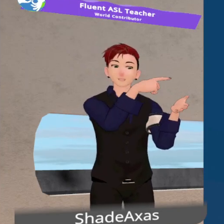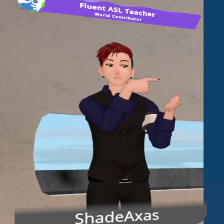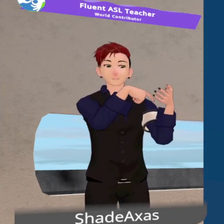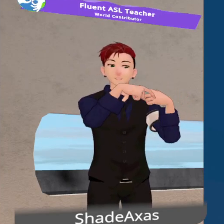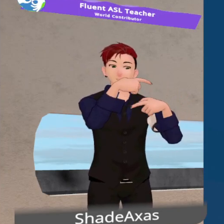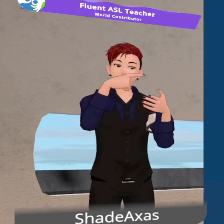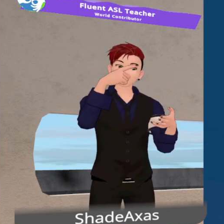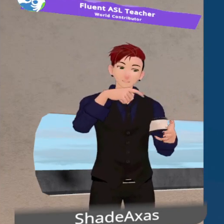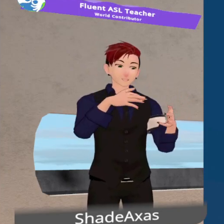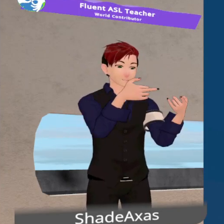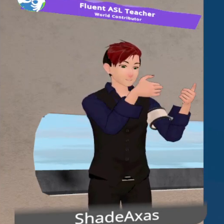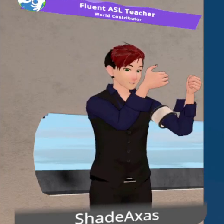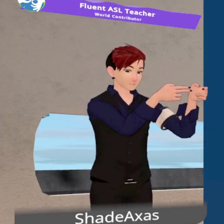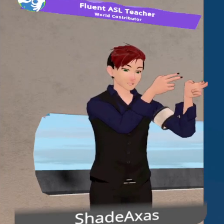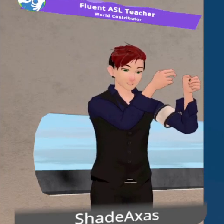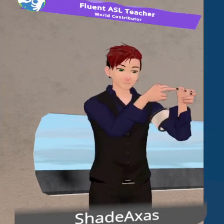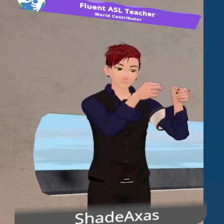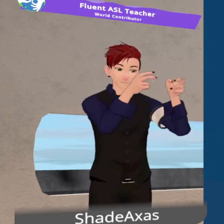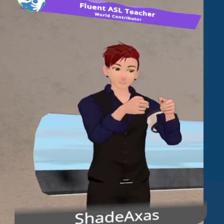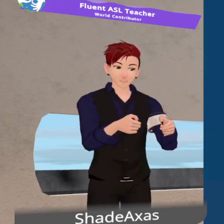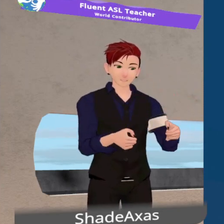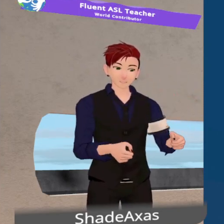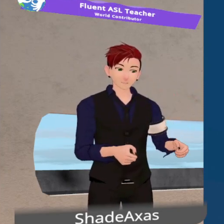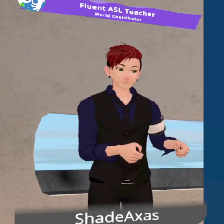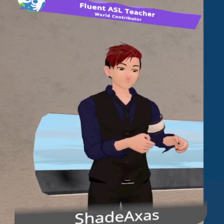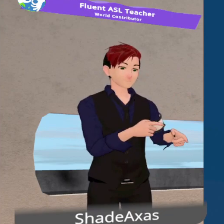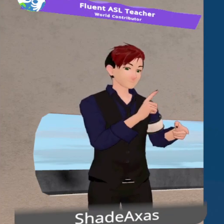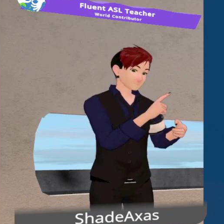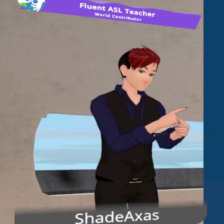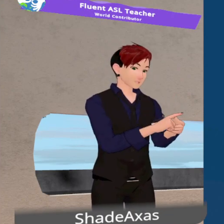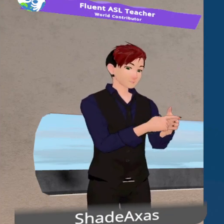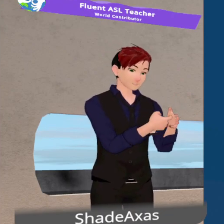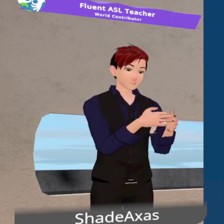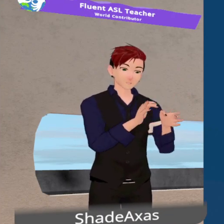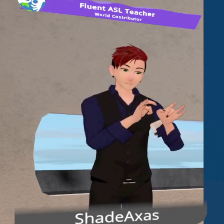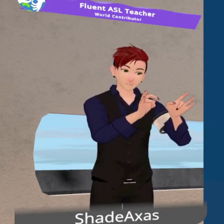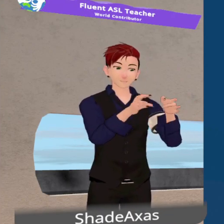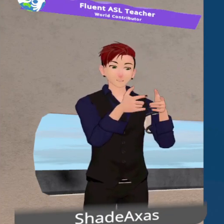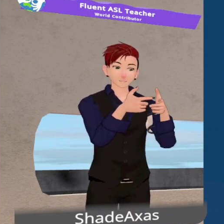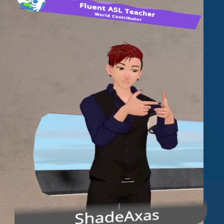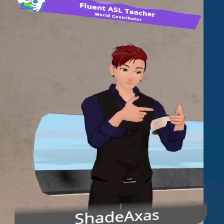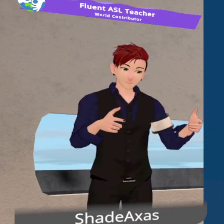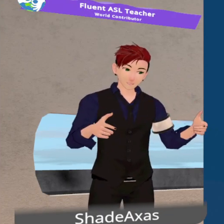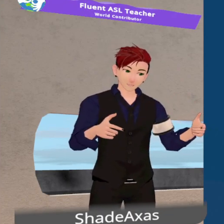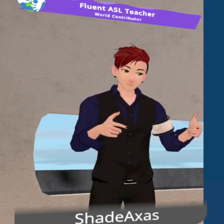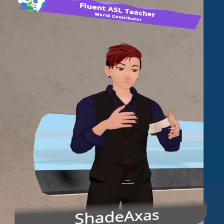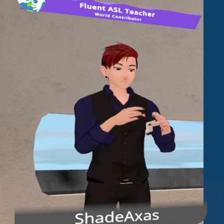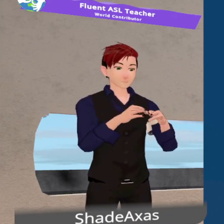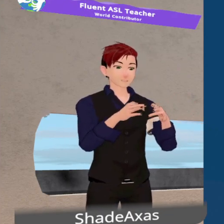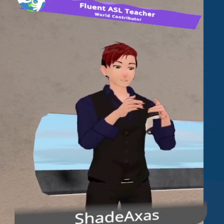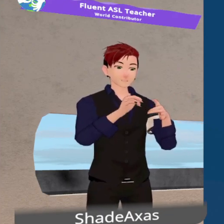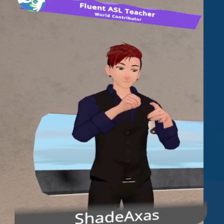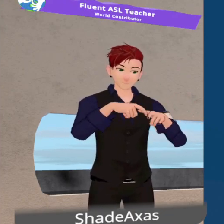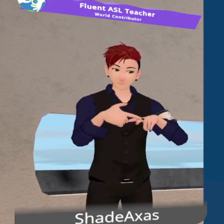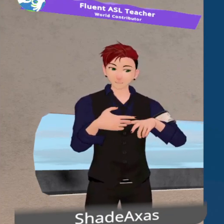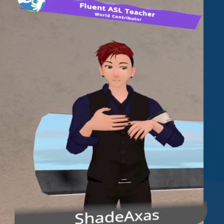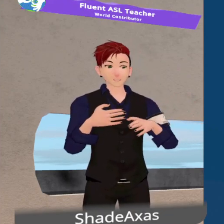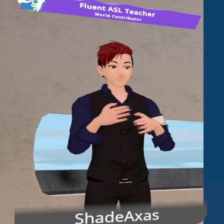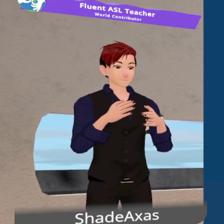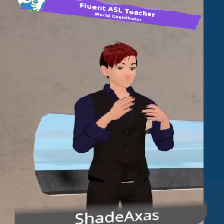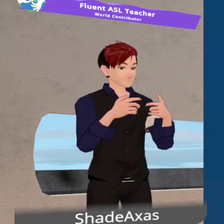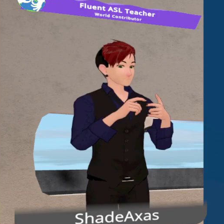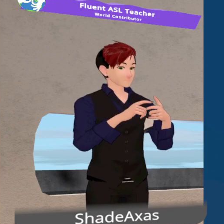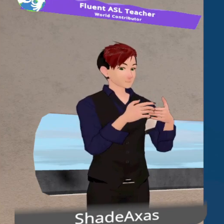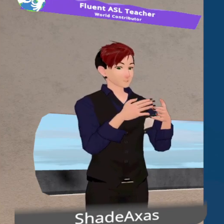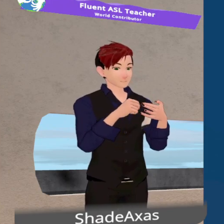What's the sign for that? What's the sign for that? And try and manually code them until you start picking up the grammar, picking up